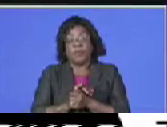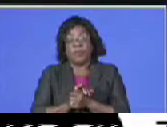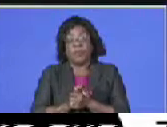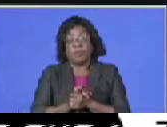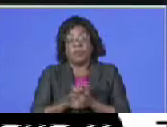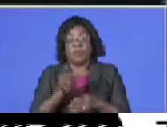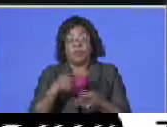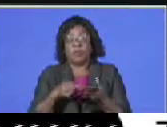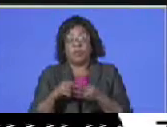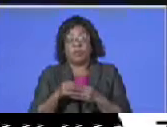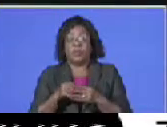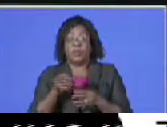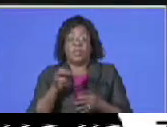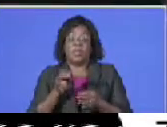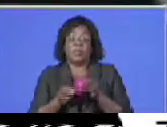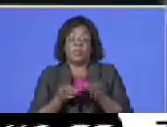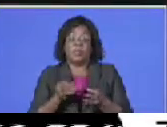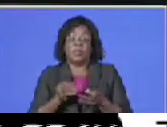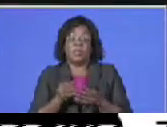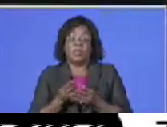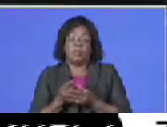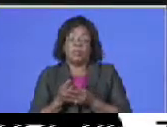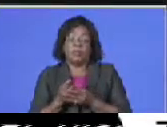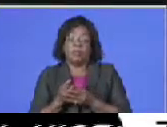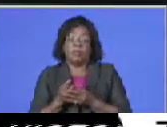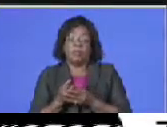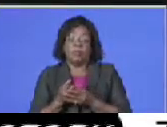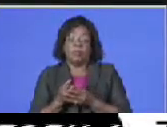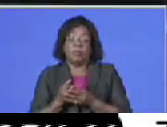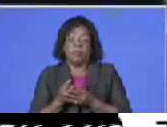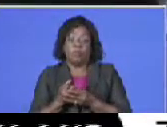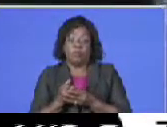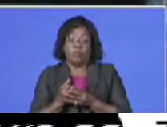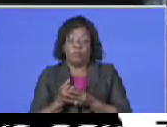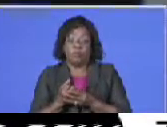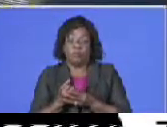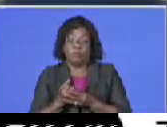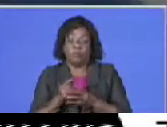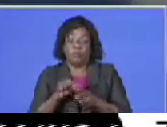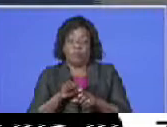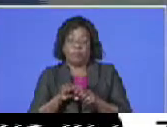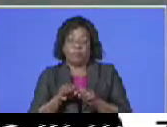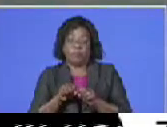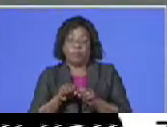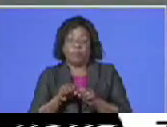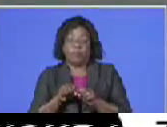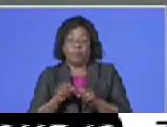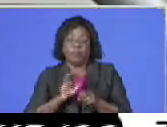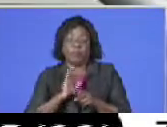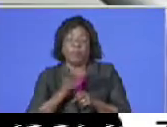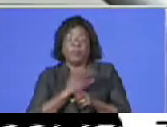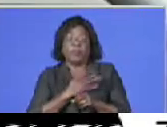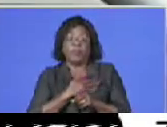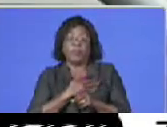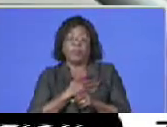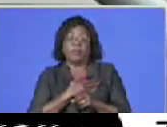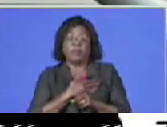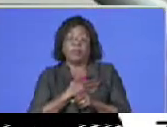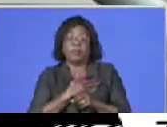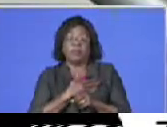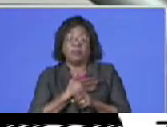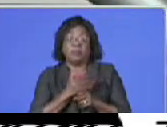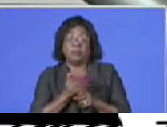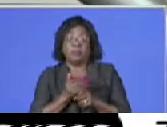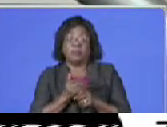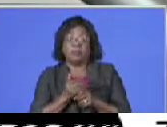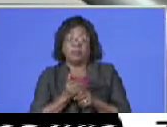into 2020 expecting that same trend to continue, and the onset of the